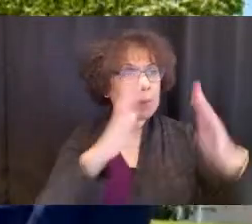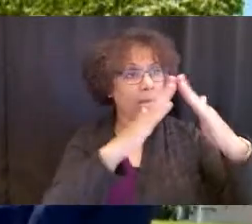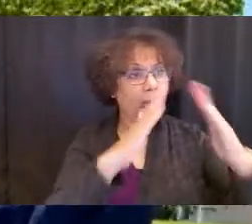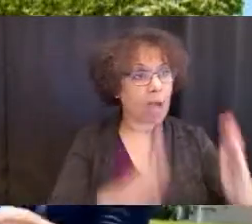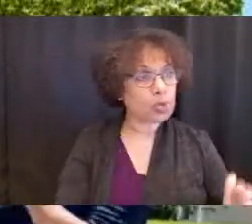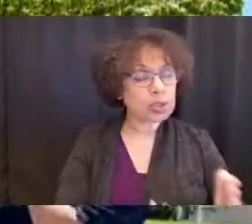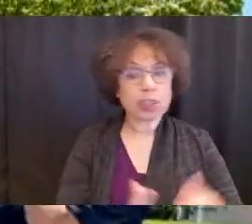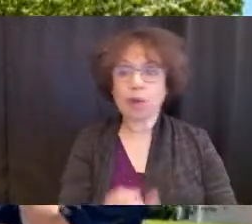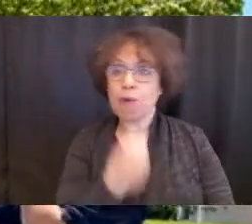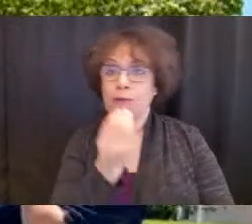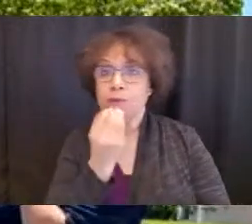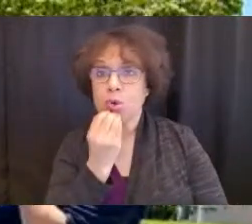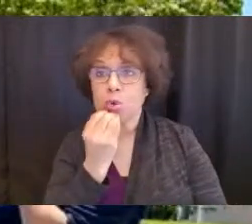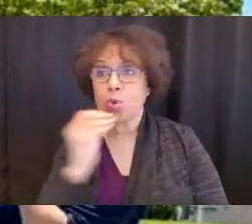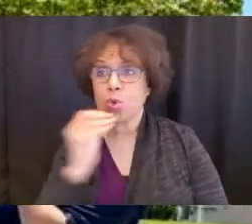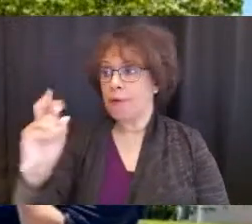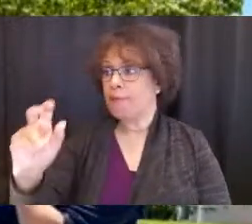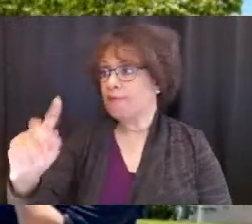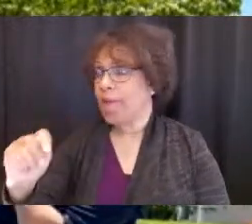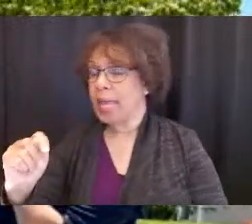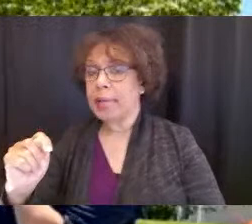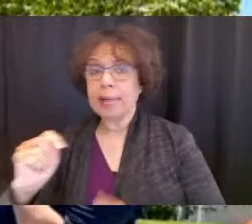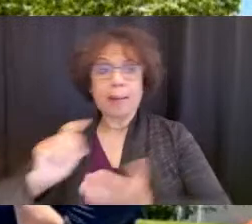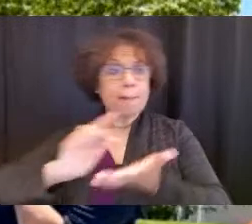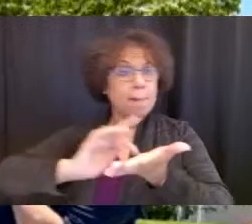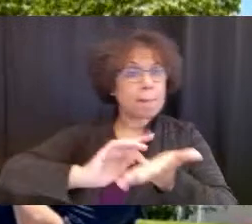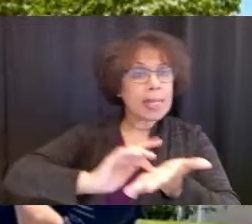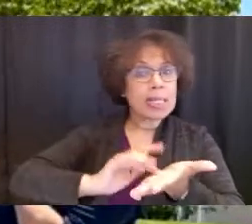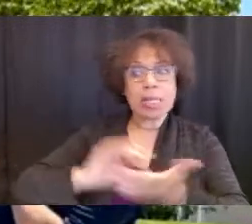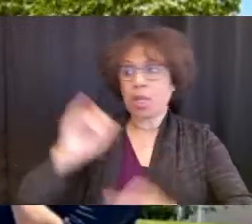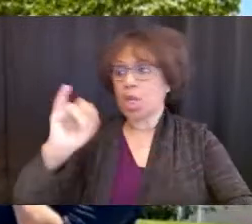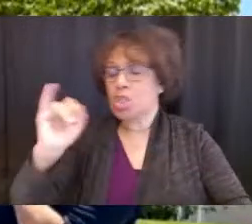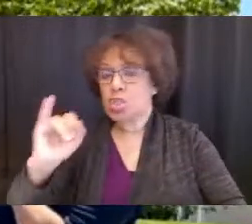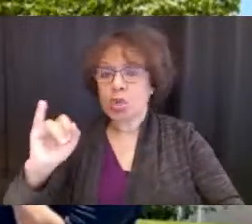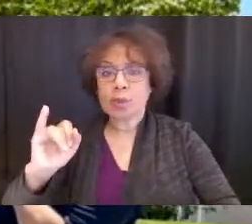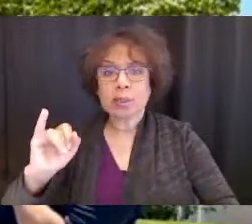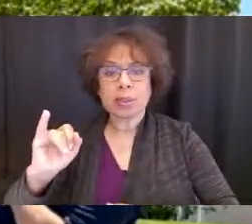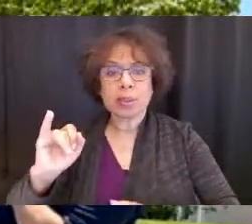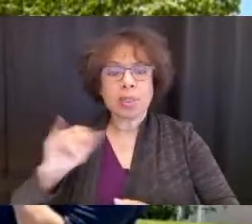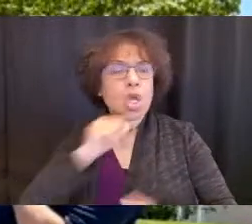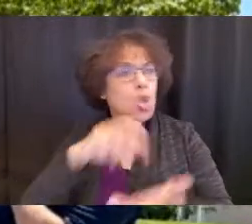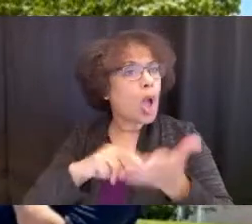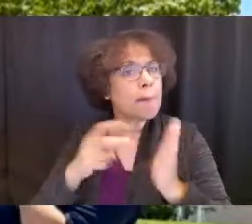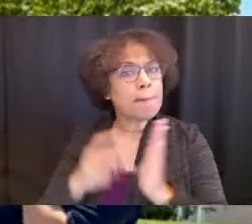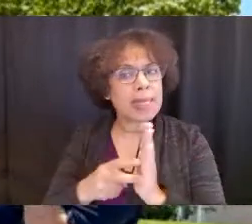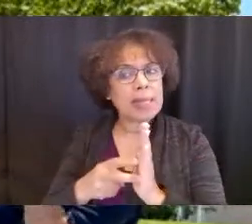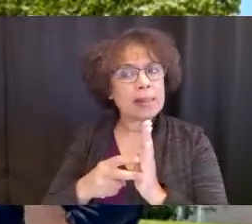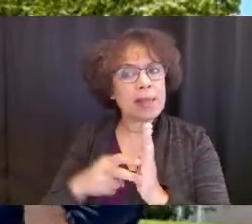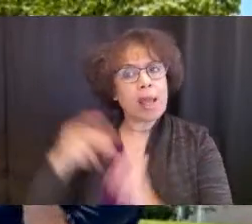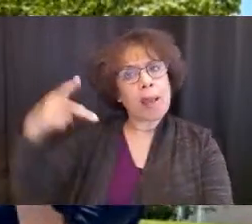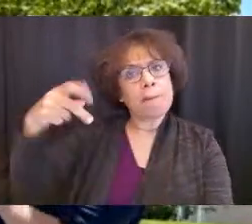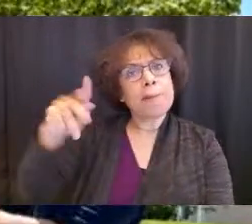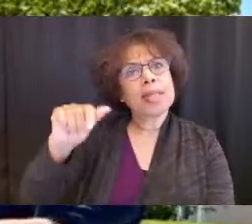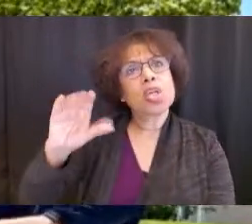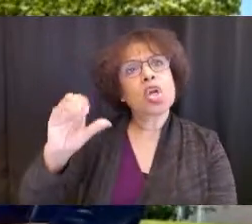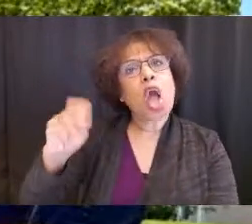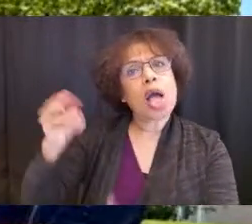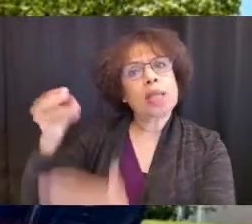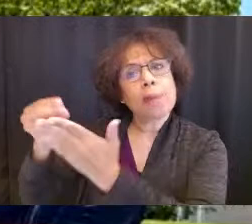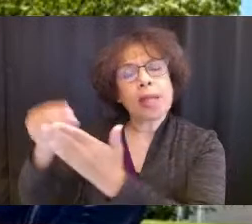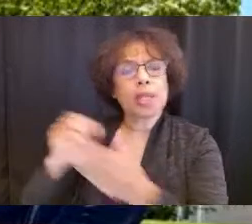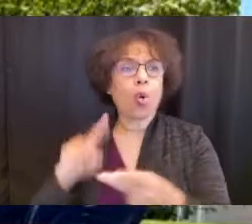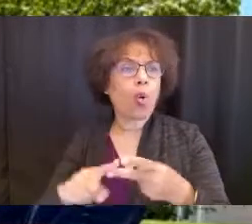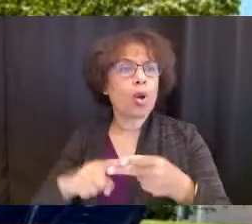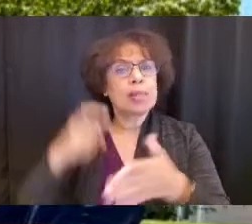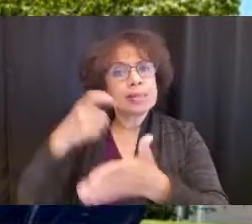our veterans, Medicaid, addiction support. They don't mean lowering Pentagon spending or tax increases